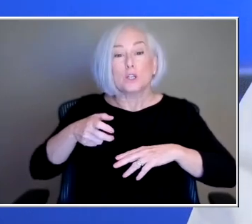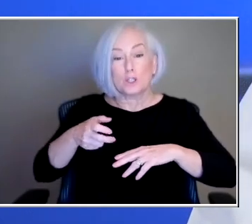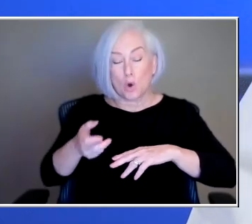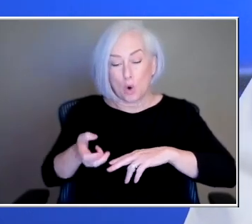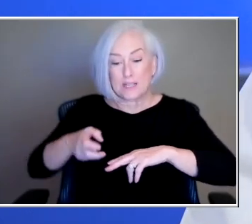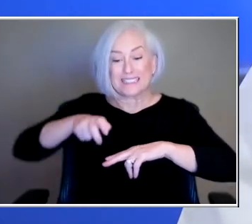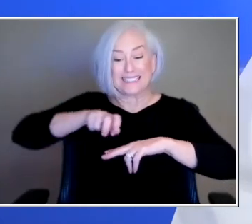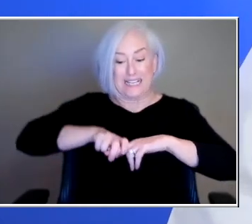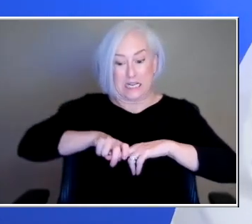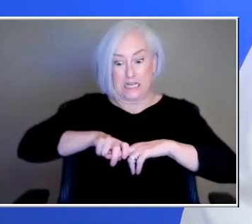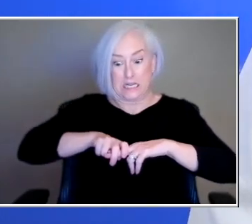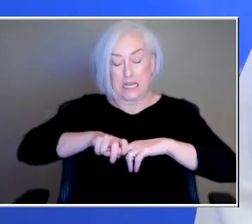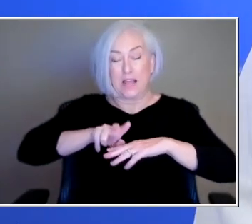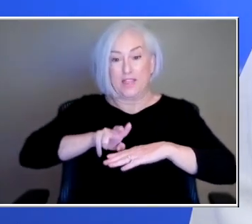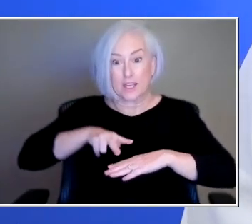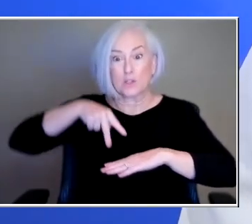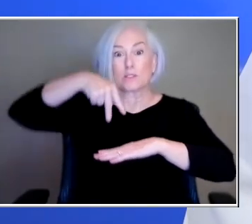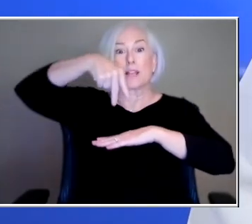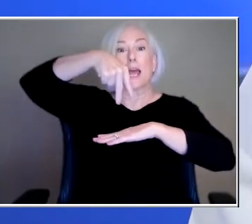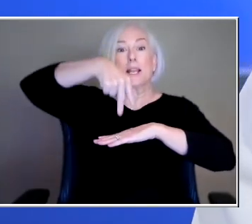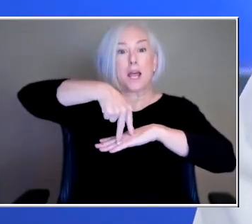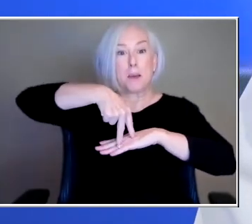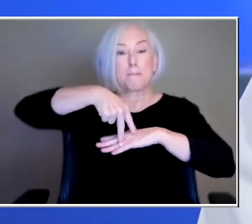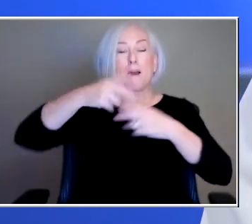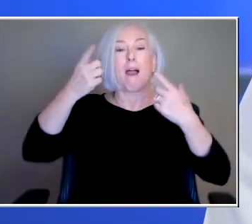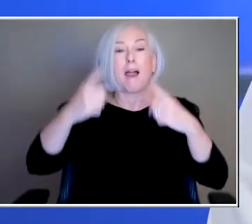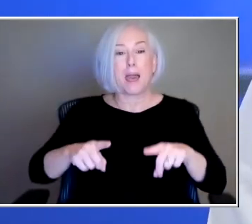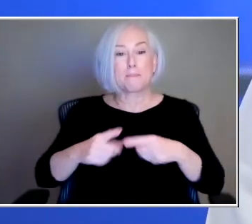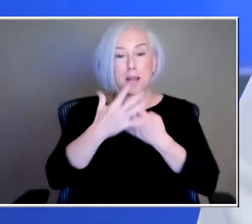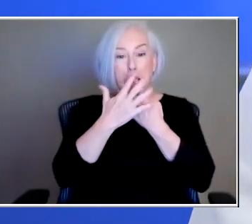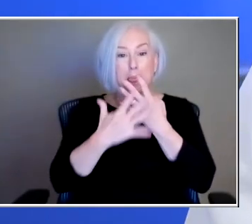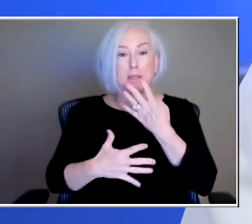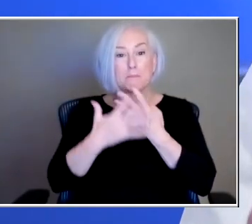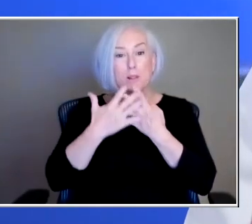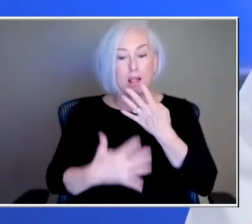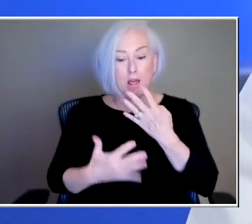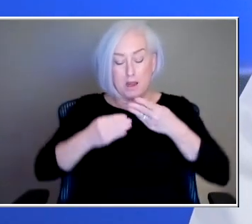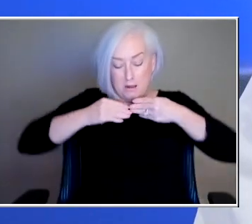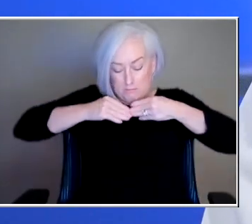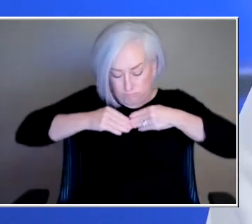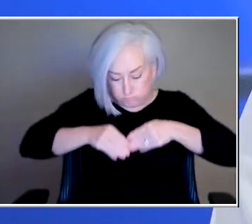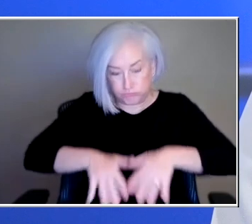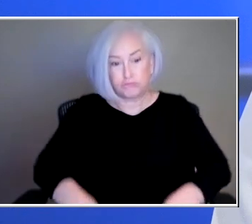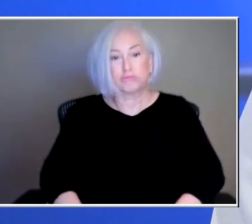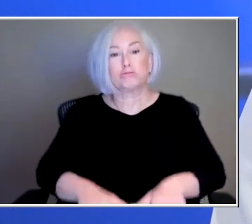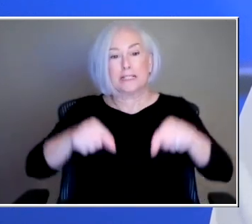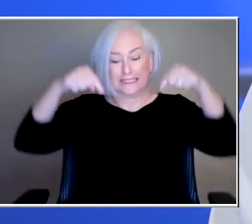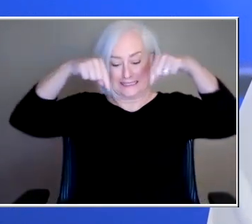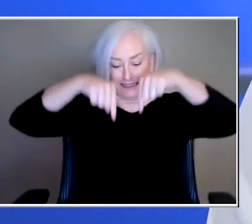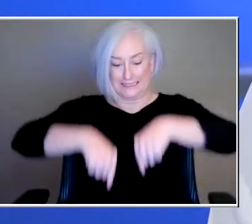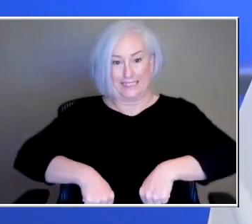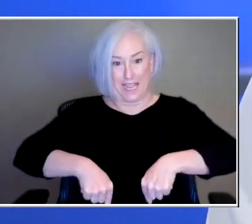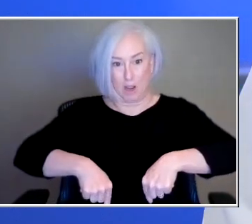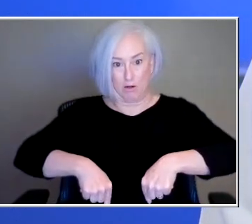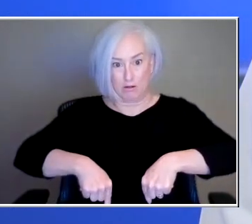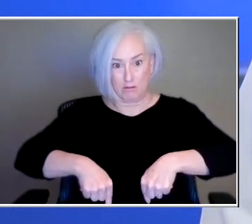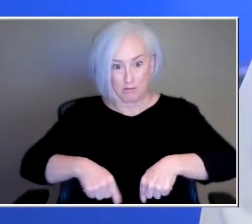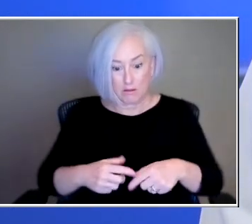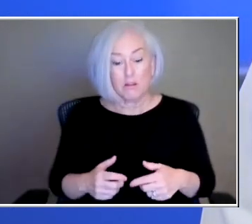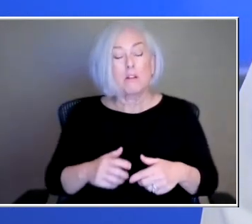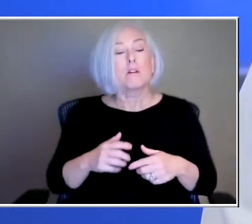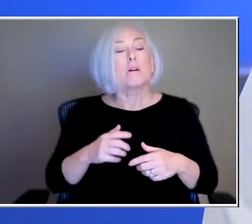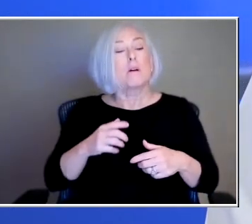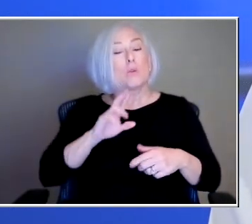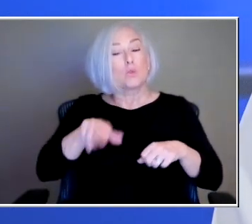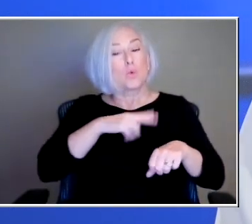blood volume down to our feet. And so there's a number of mechanisms in our body that help keep blood in our head, and these are all driven by the autonomic nervous